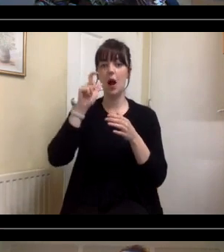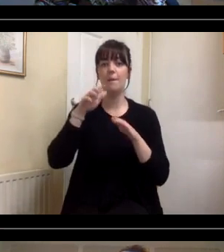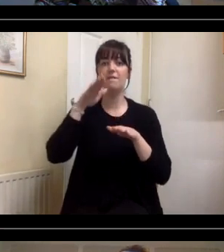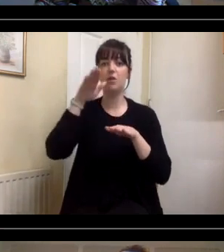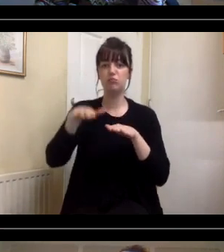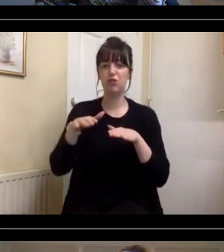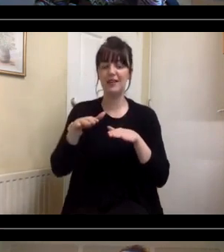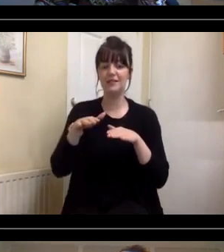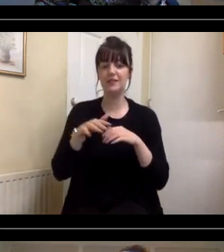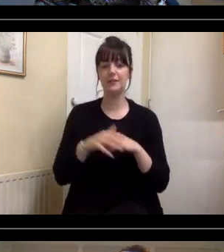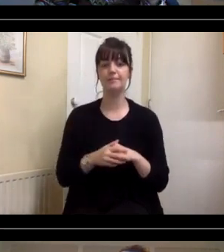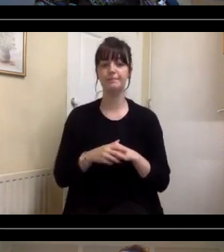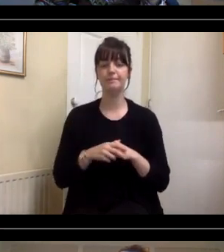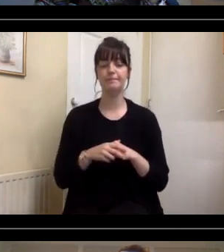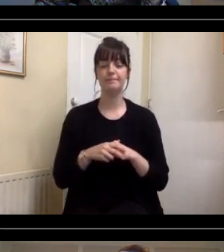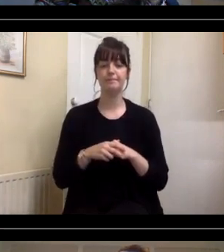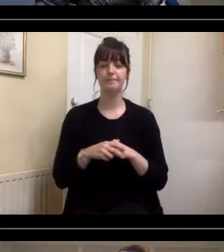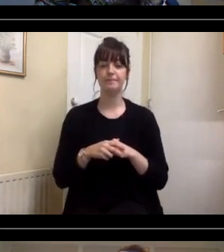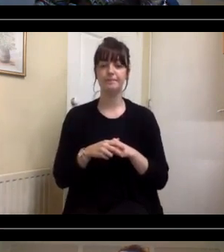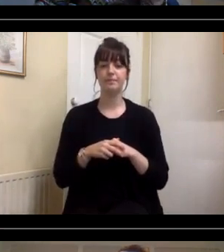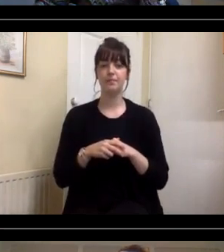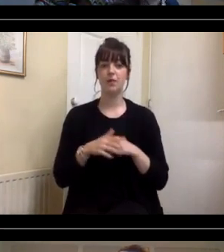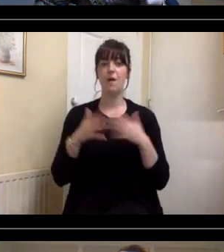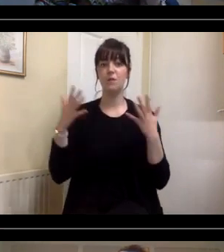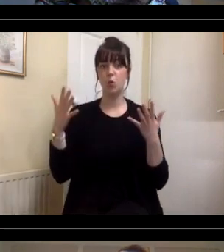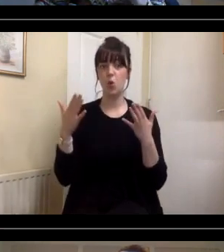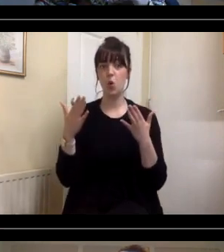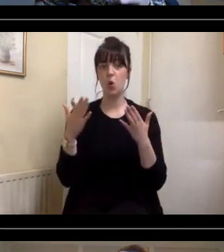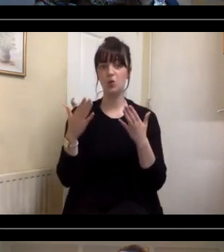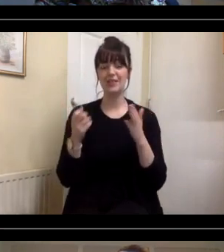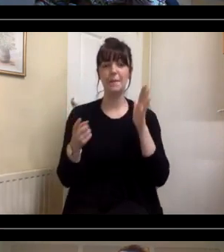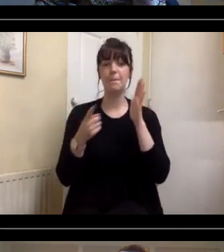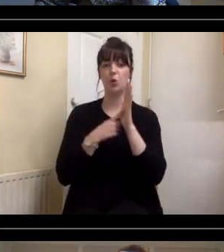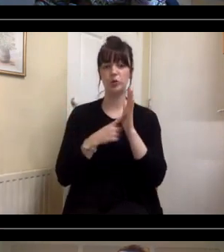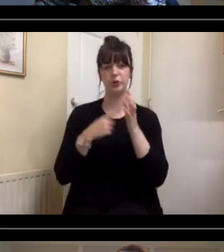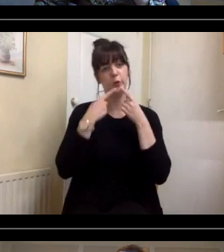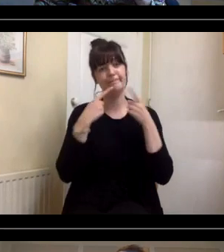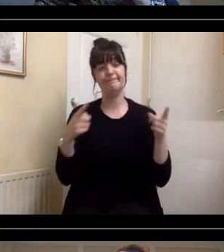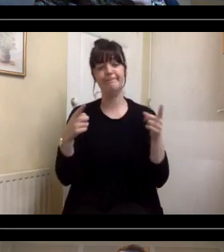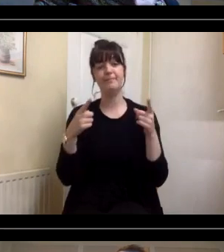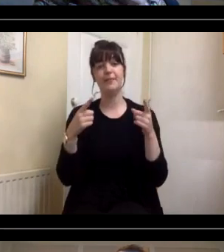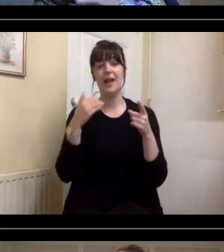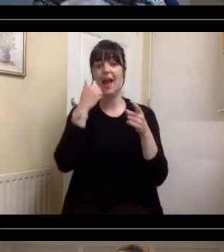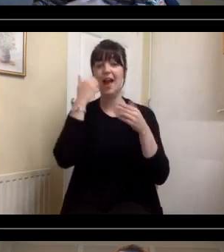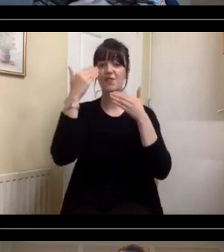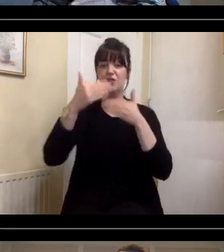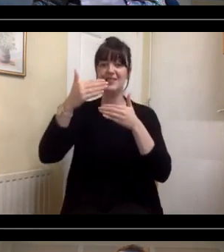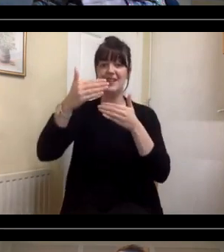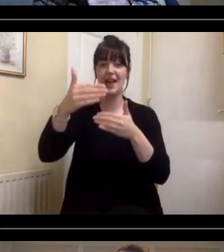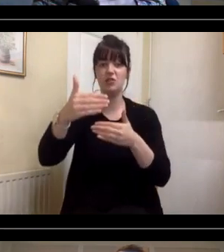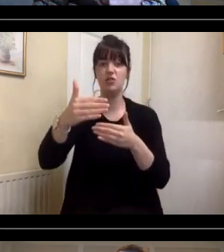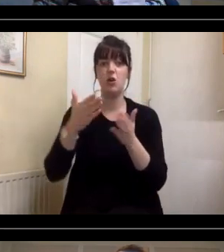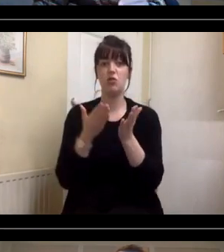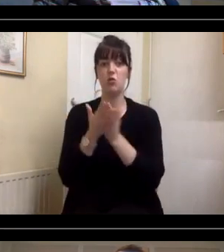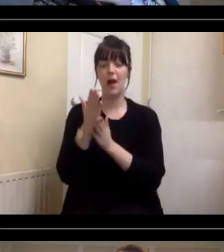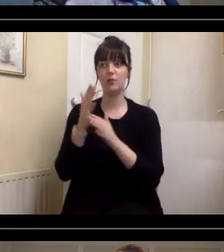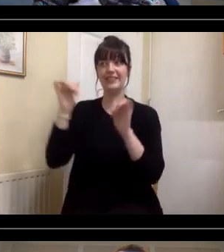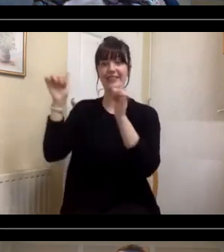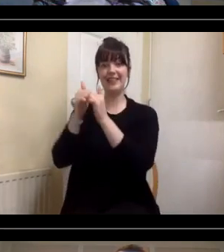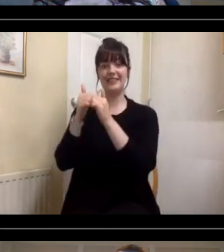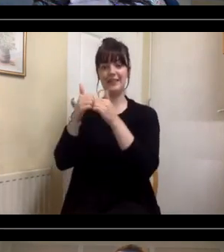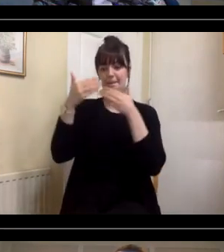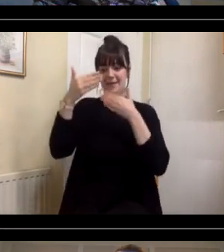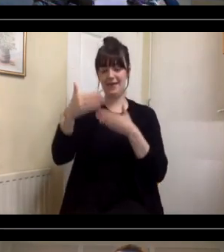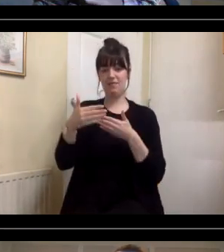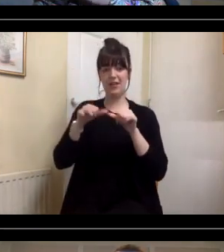think it's important to stress that at every stage throughout the consenting period and as we go